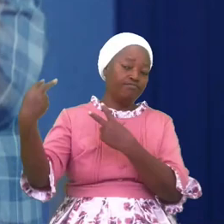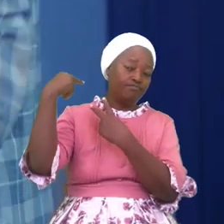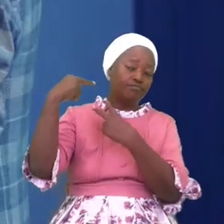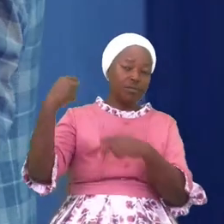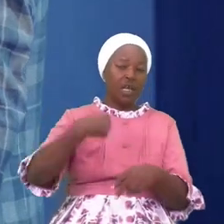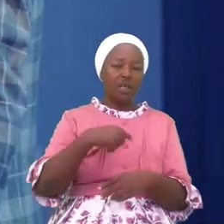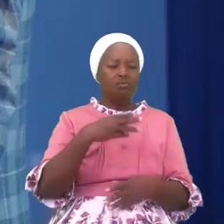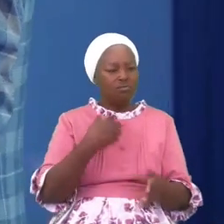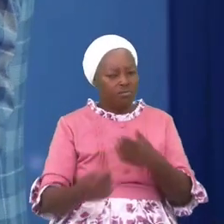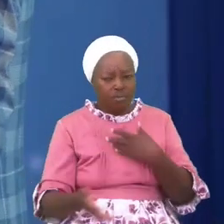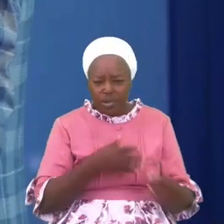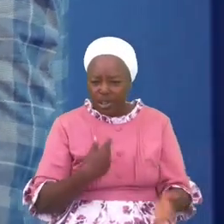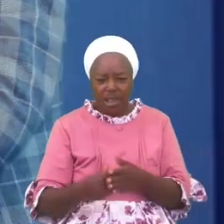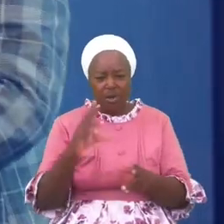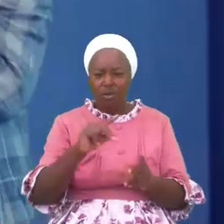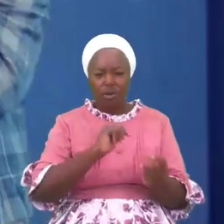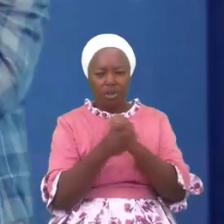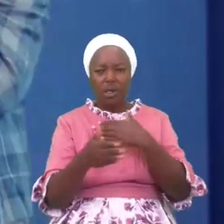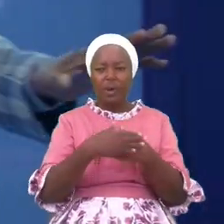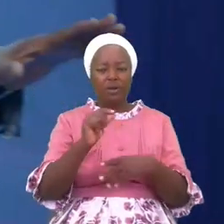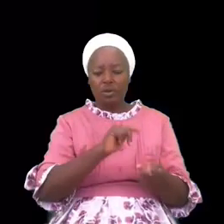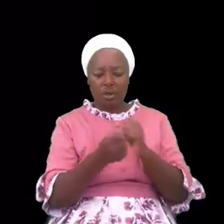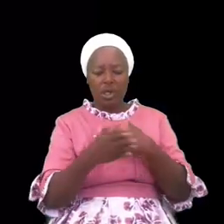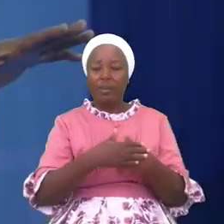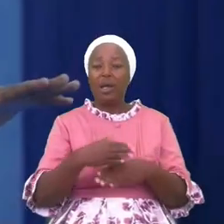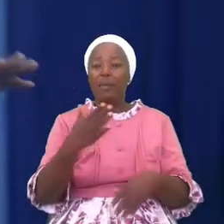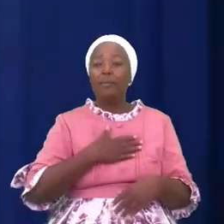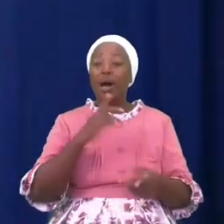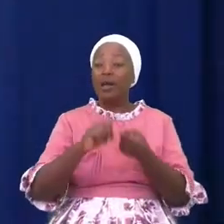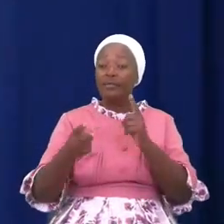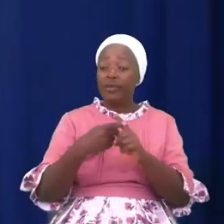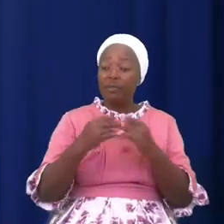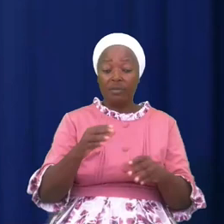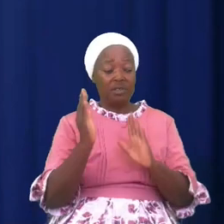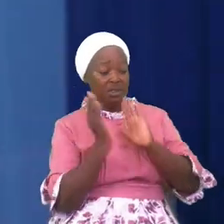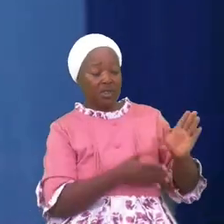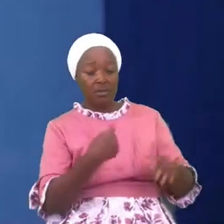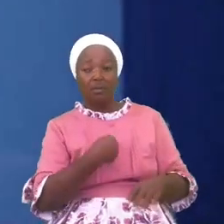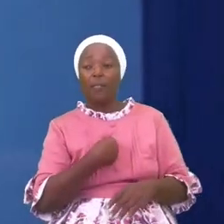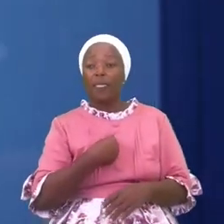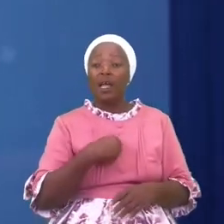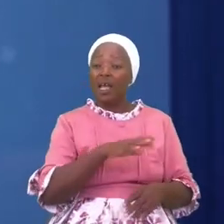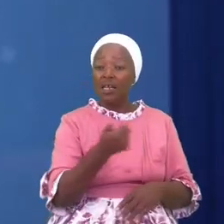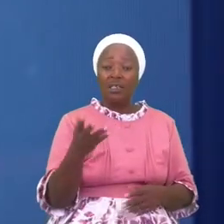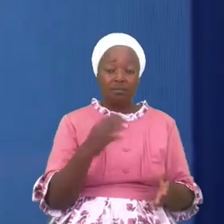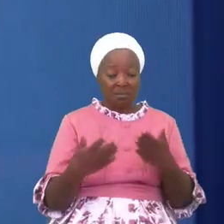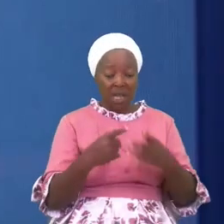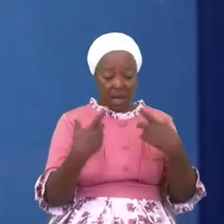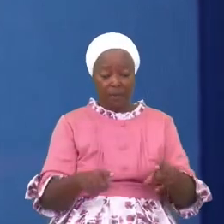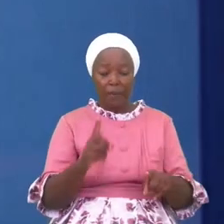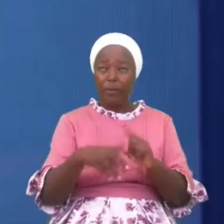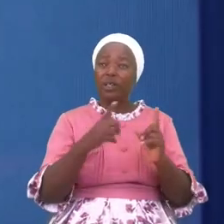no turning back. My friends may forsake me. Anything may happen, but the Lord is calling me. He says, look